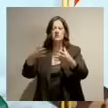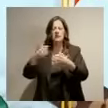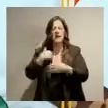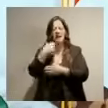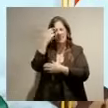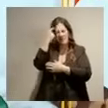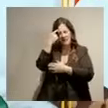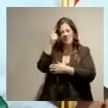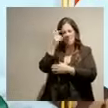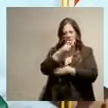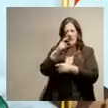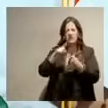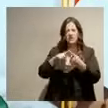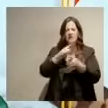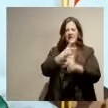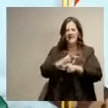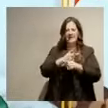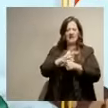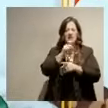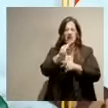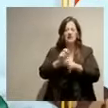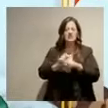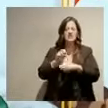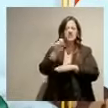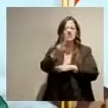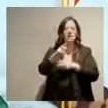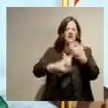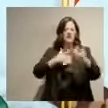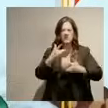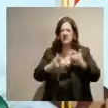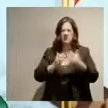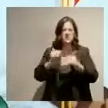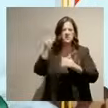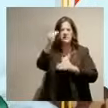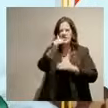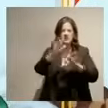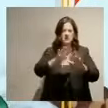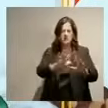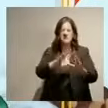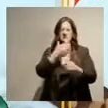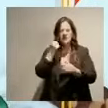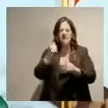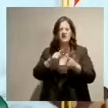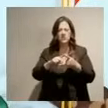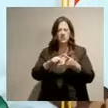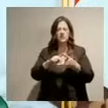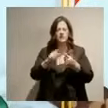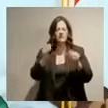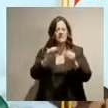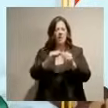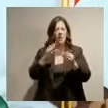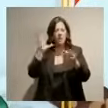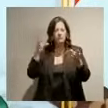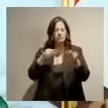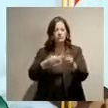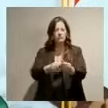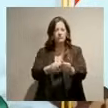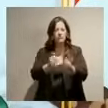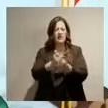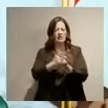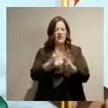temper any enthusiasm for the more is always better frame. and that's referring to